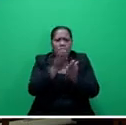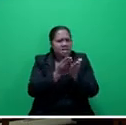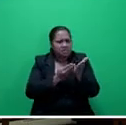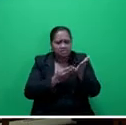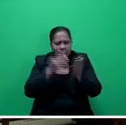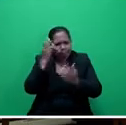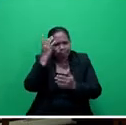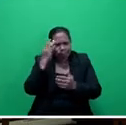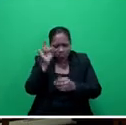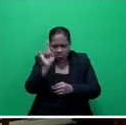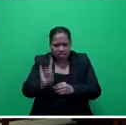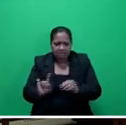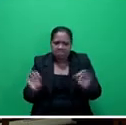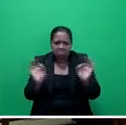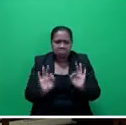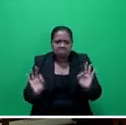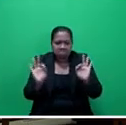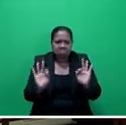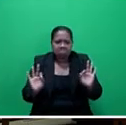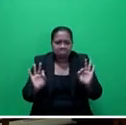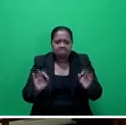consideration today.